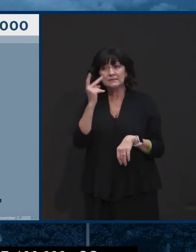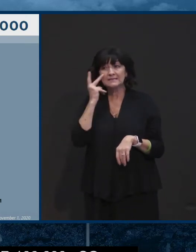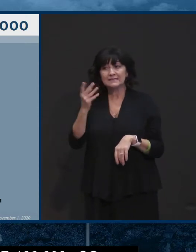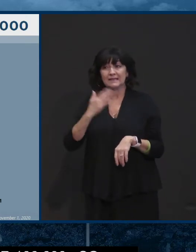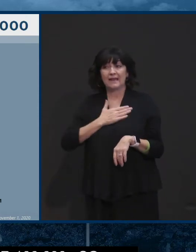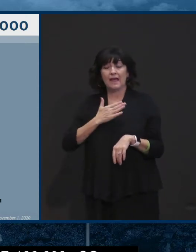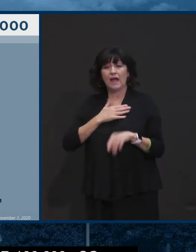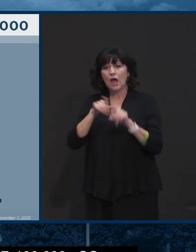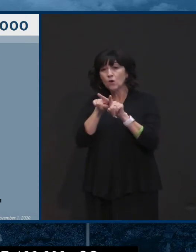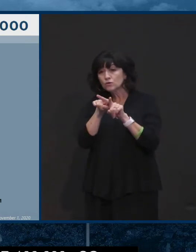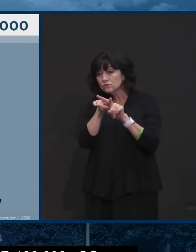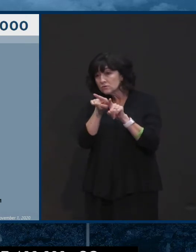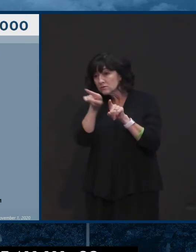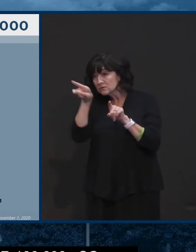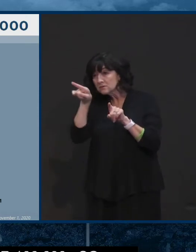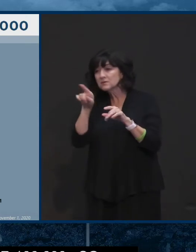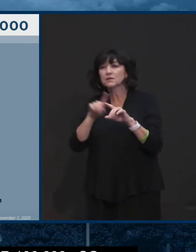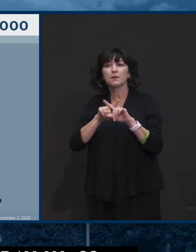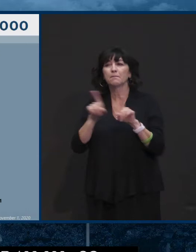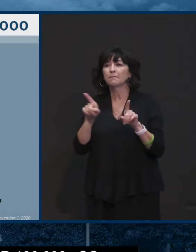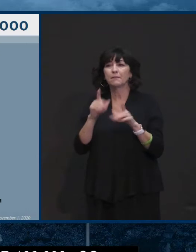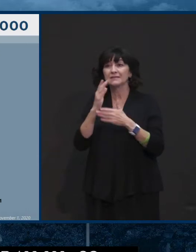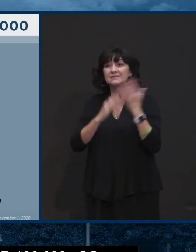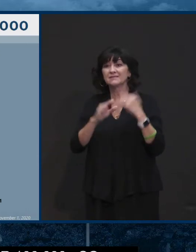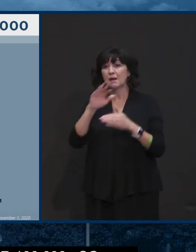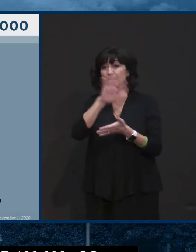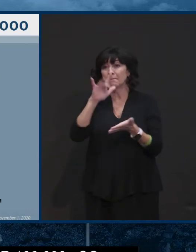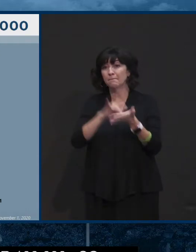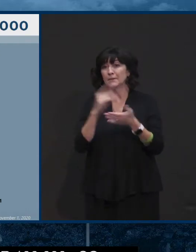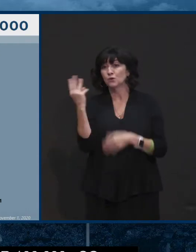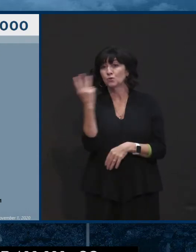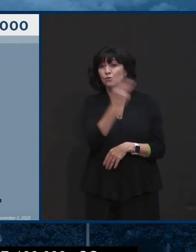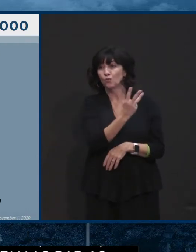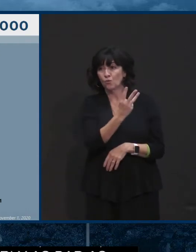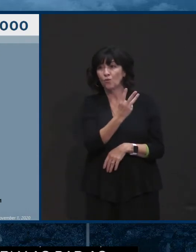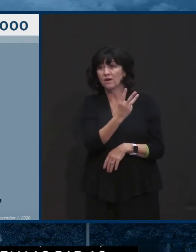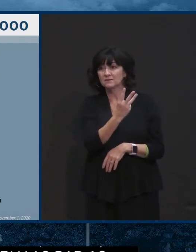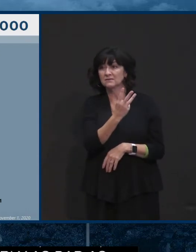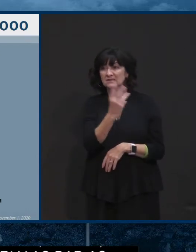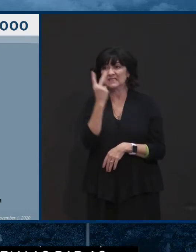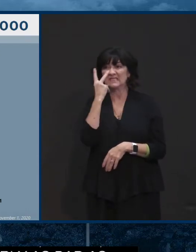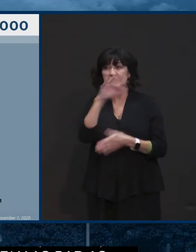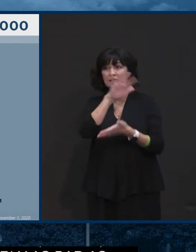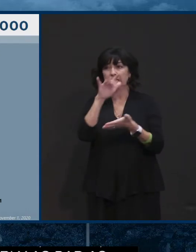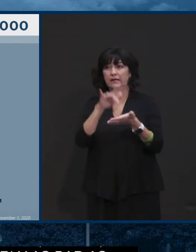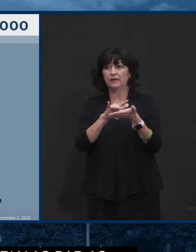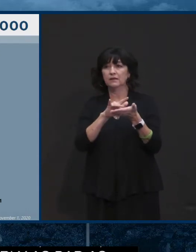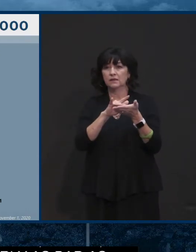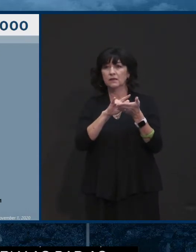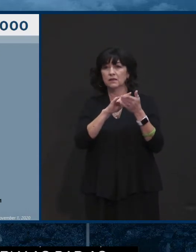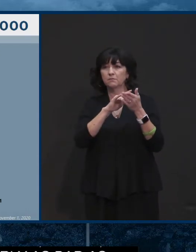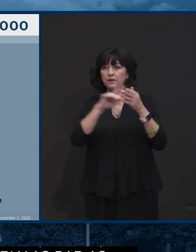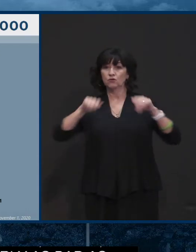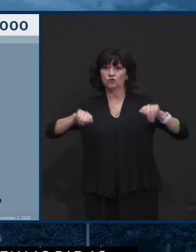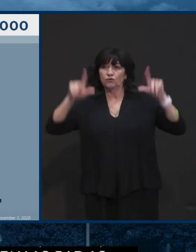as some of the states in the upper Midwest, which would be in the center of this